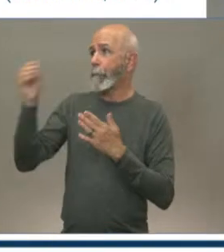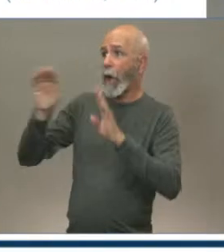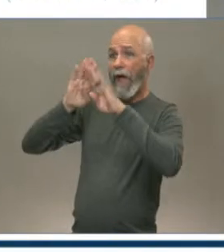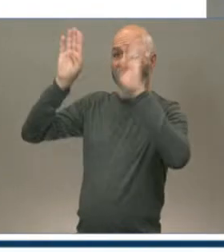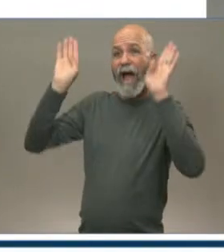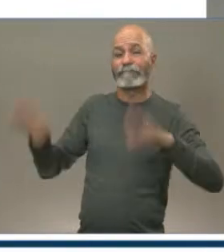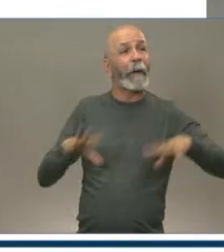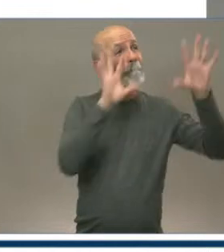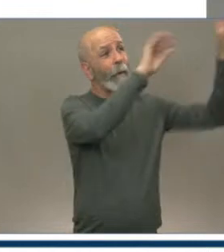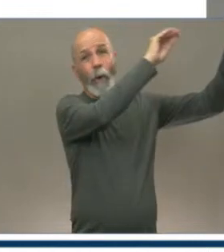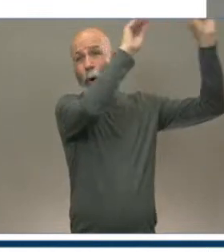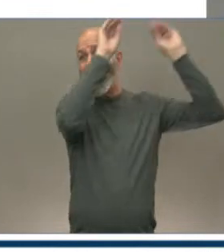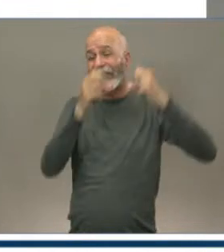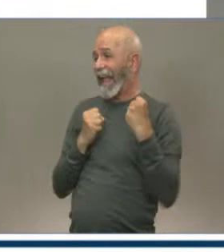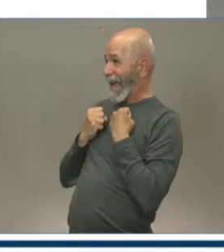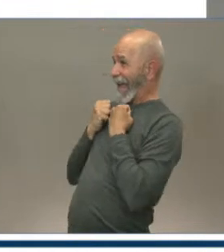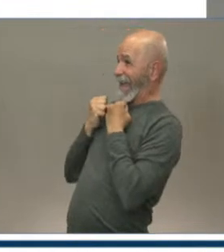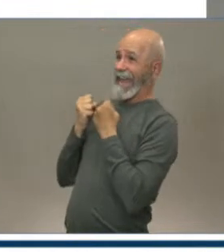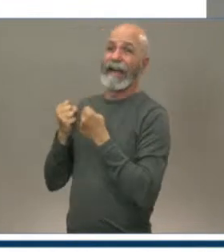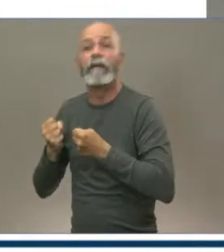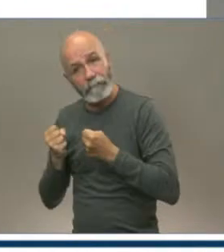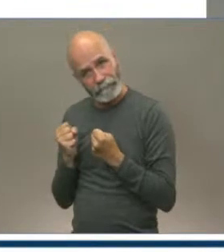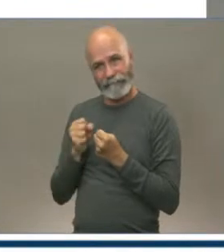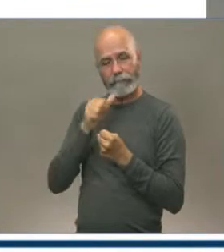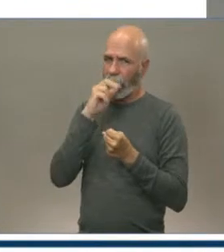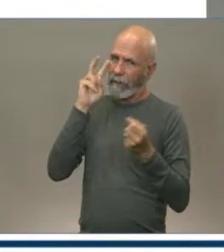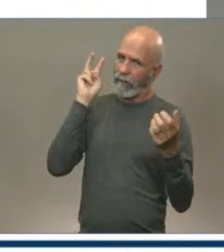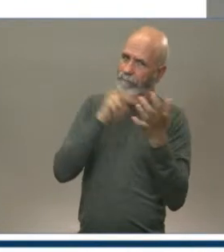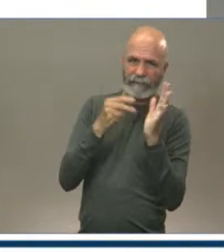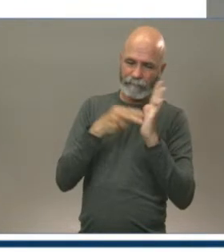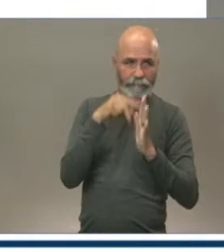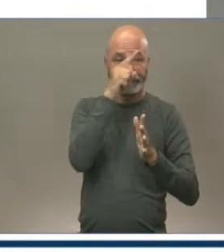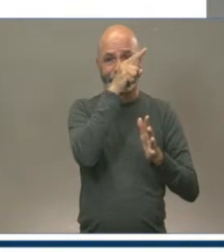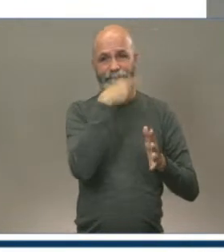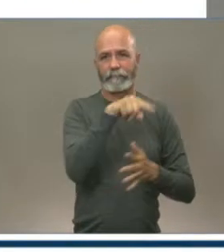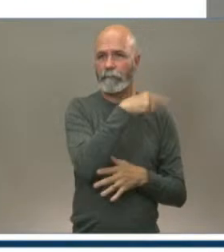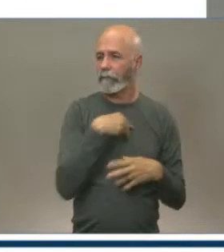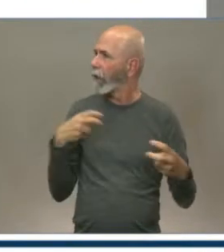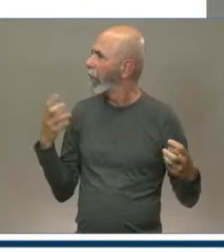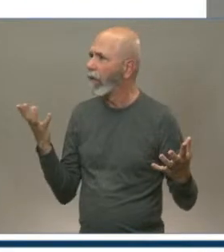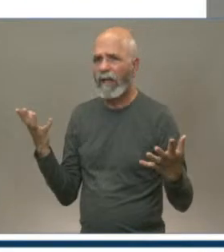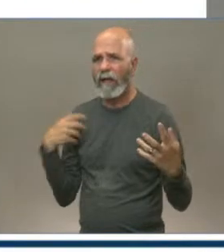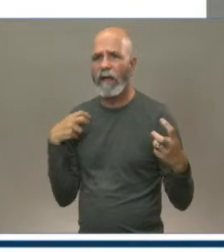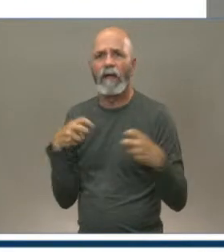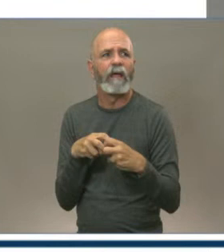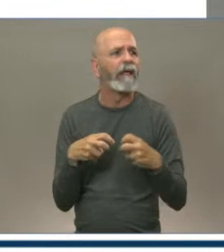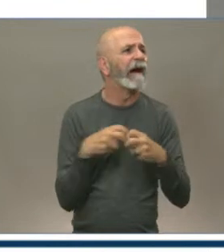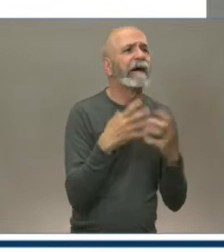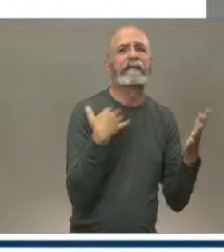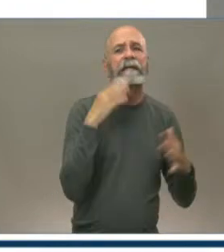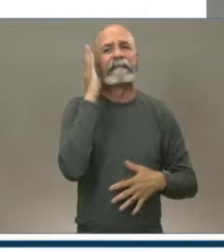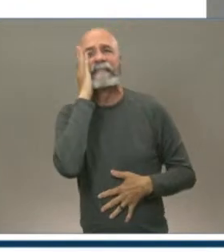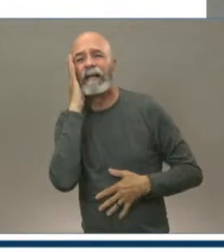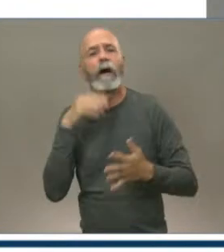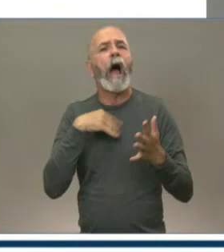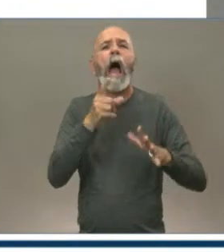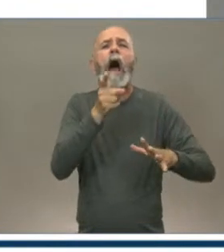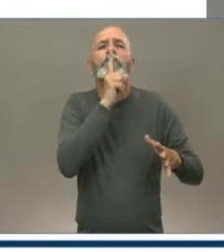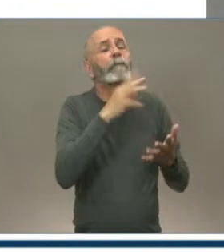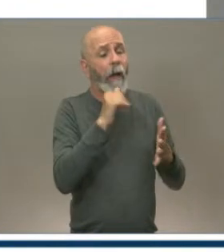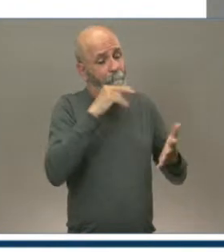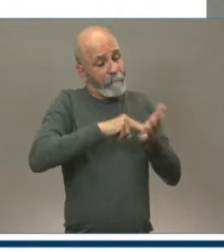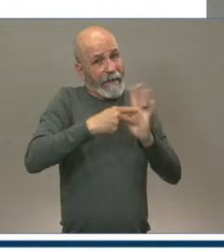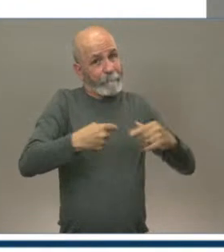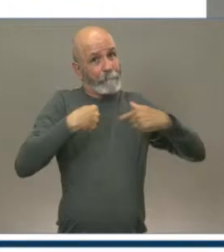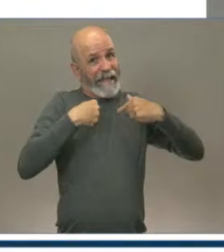not intend for the border closure to result in anyone not having a place to live. And as the Premier has said, we want you to come here, but